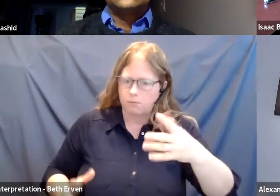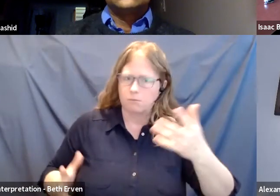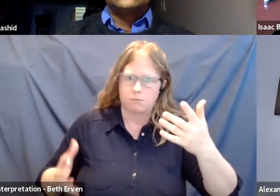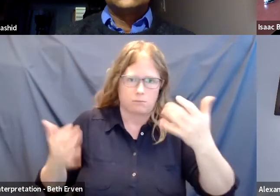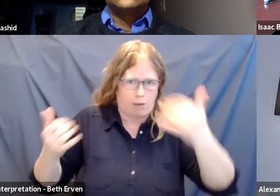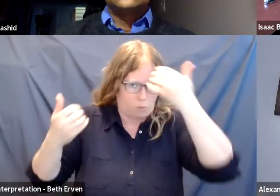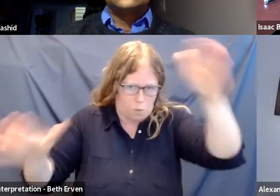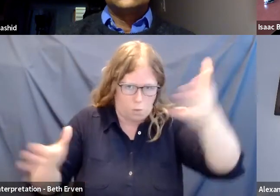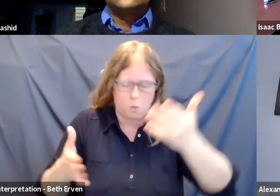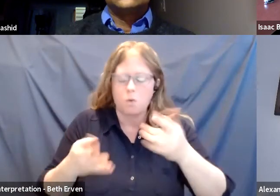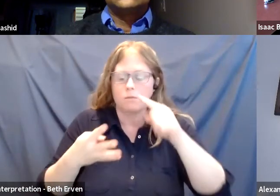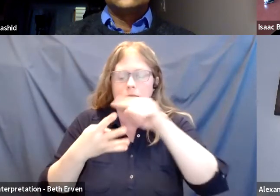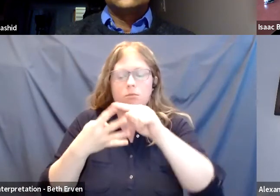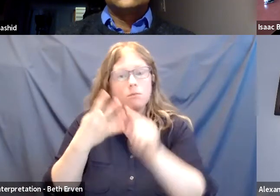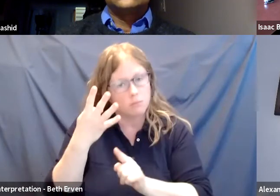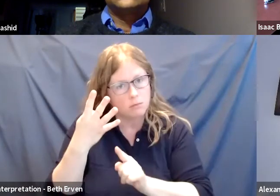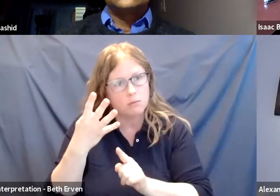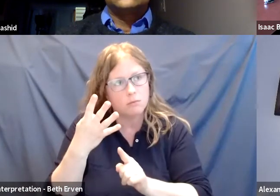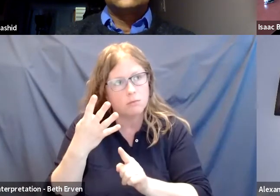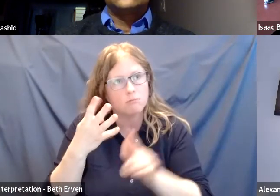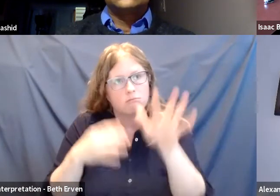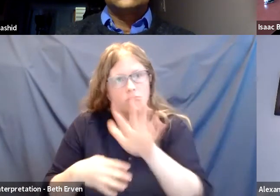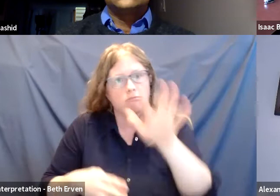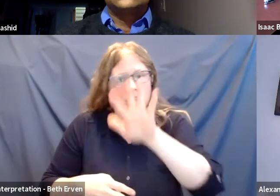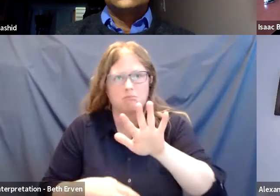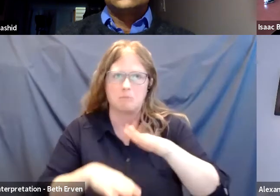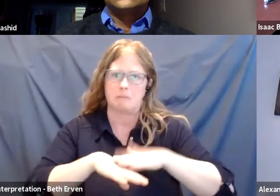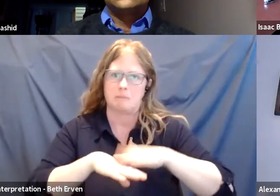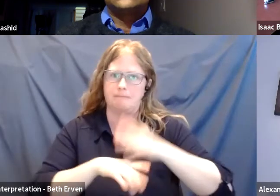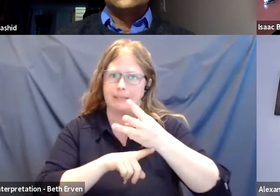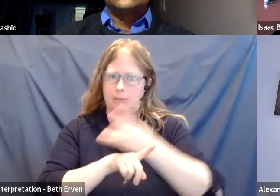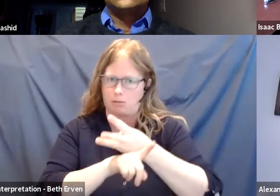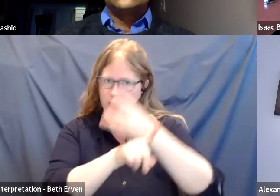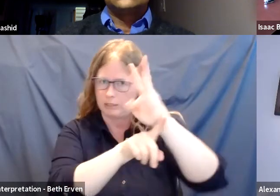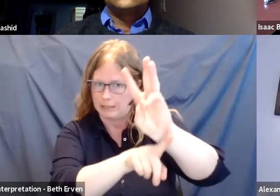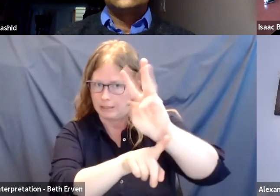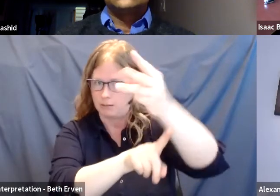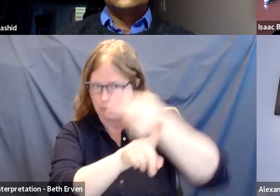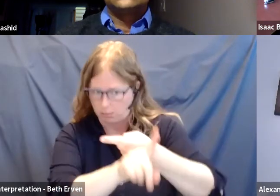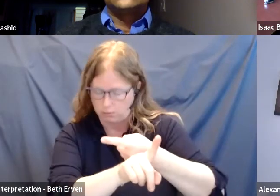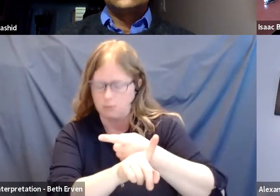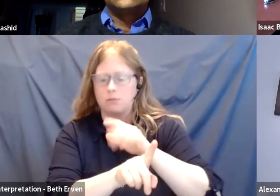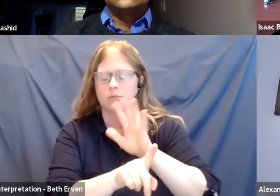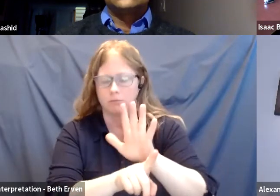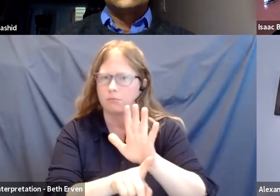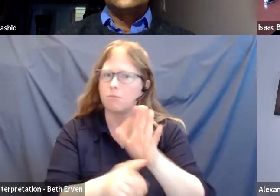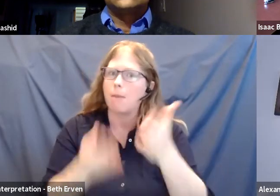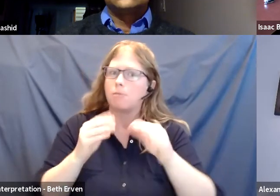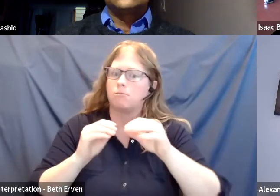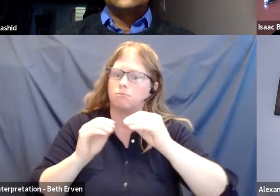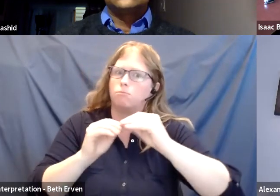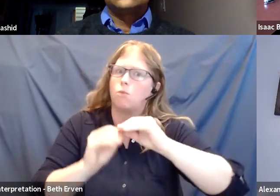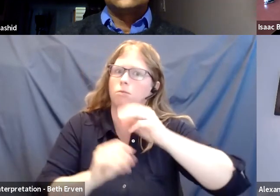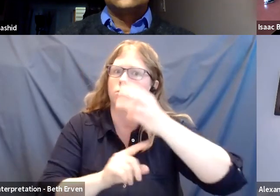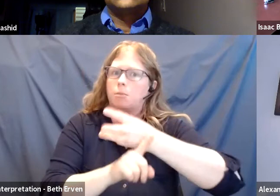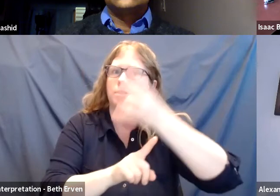these vaccines, they last for at least 6 months. It's probably longer, but it's at least 6 months. And there's data from these big clinical trials that moved